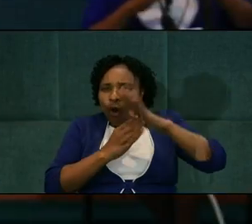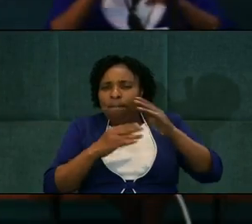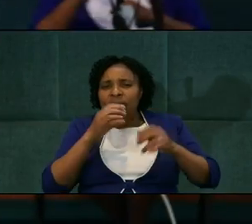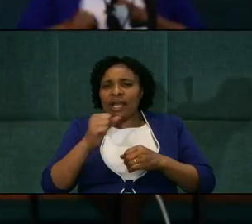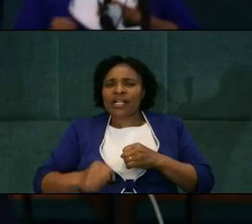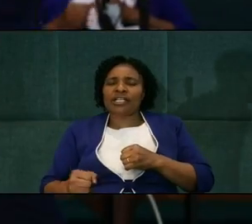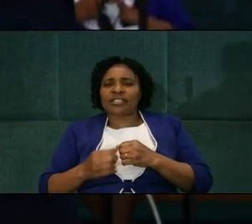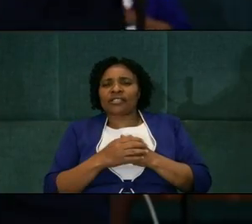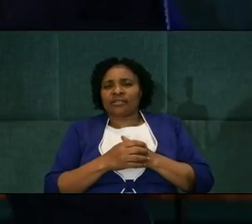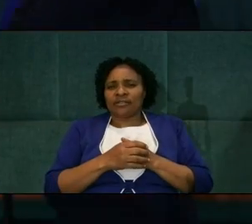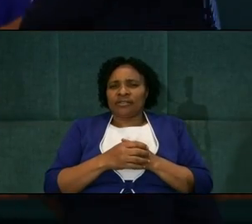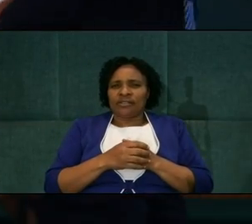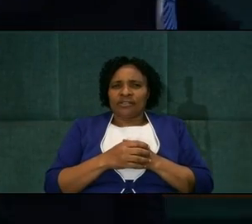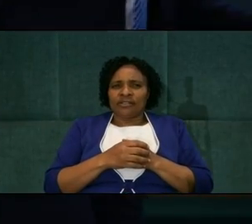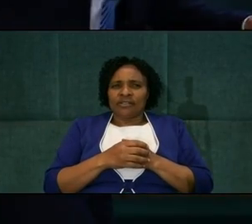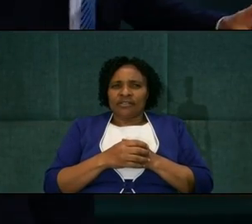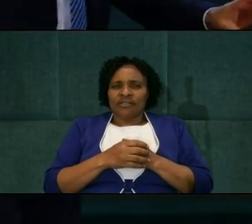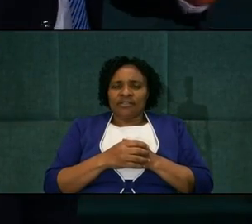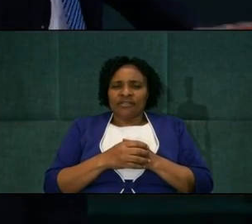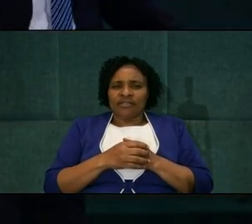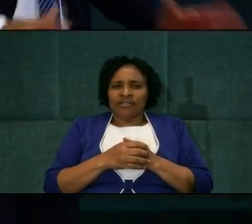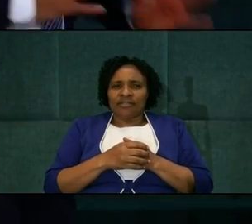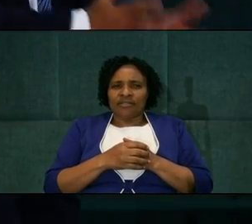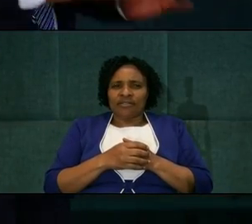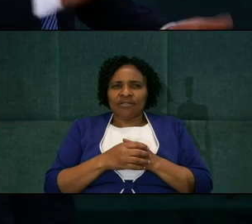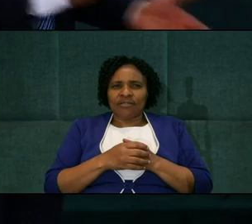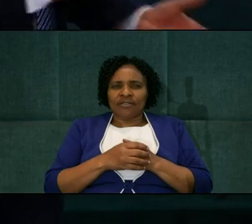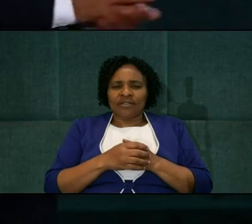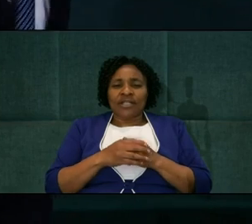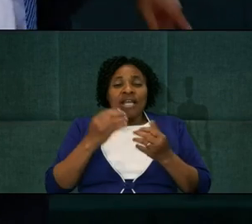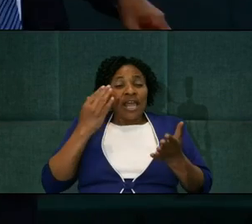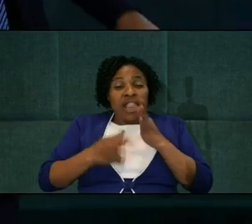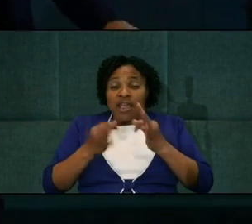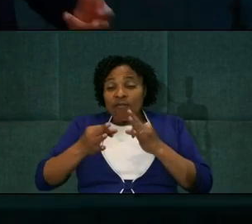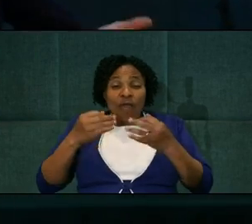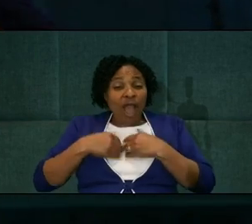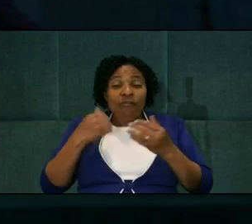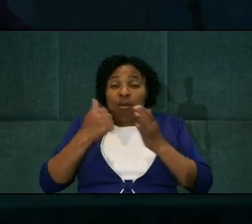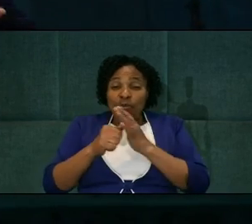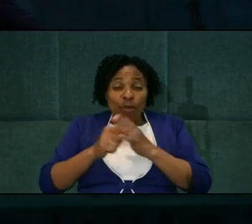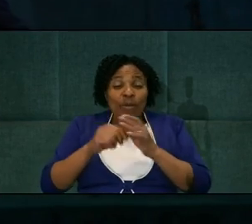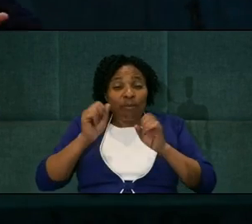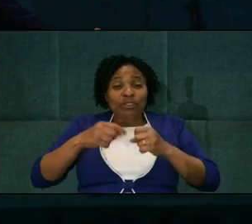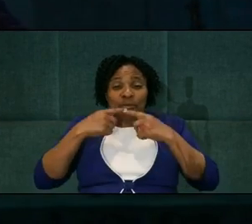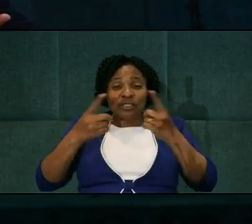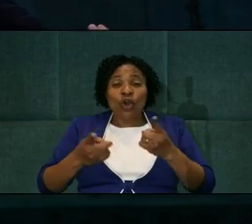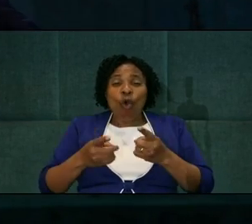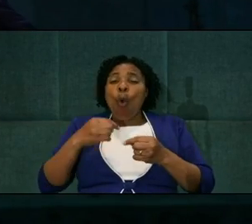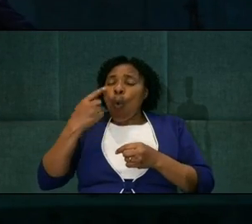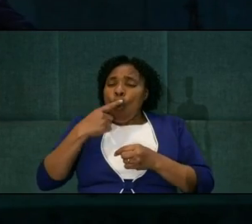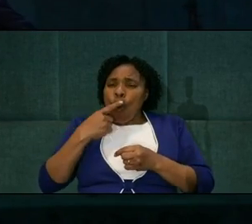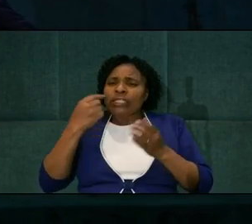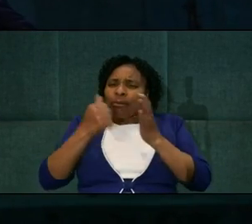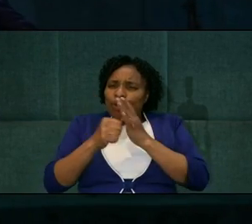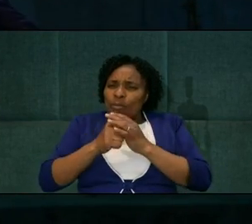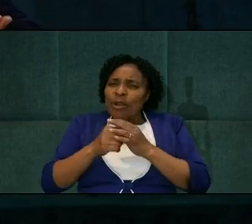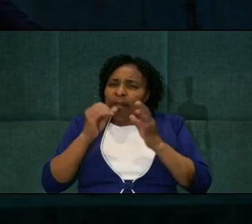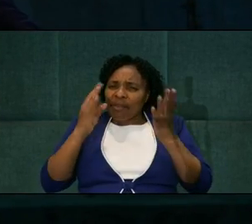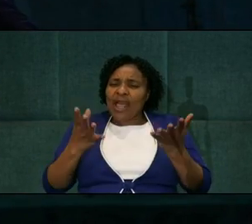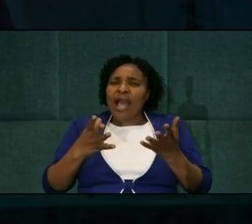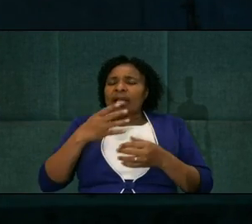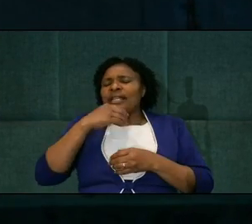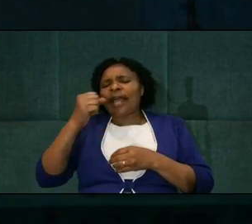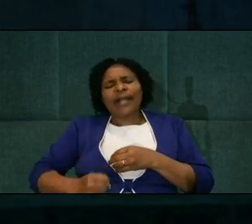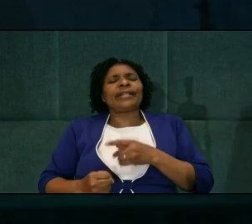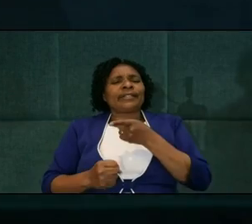Oh, you have a problem. I said, no, now I notice I'm coming home to you because you have a problem coming up. This is Bible. Who was the source of the problem?